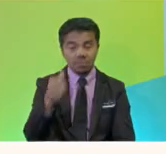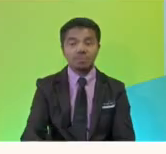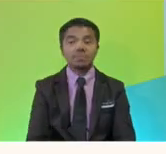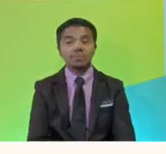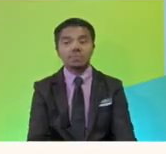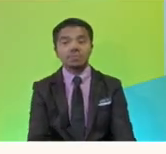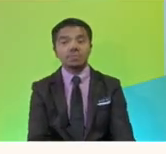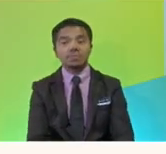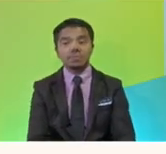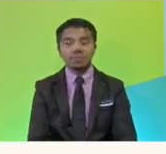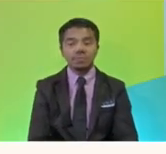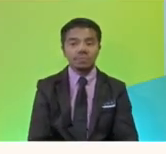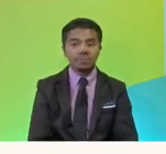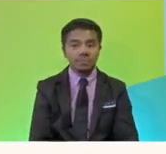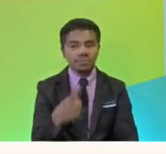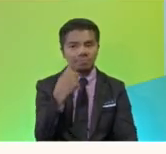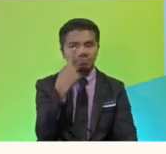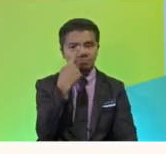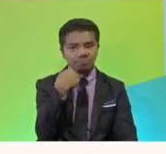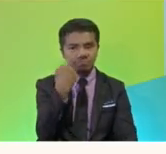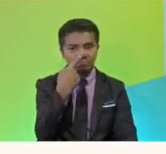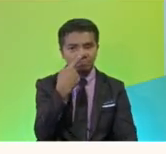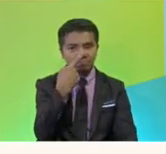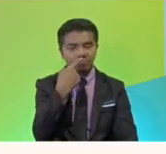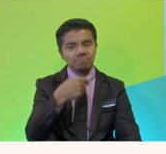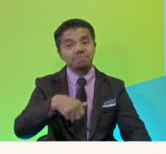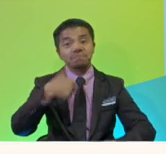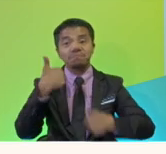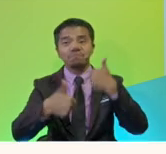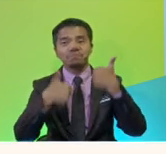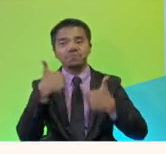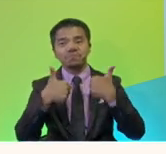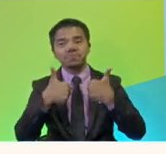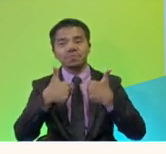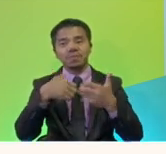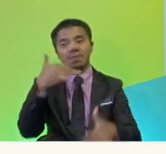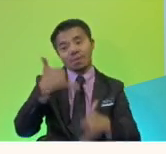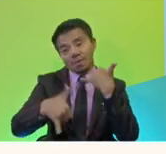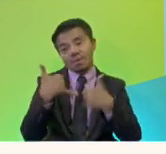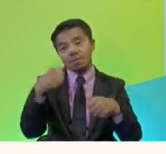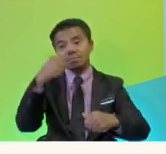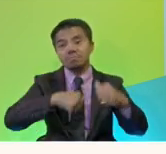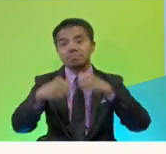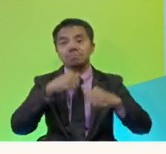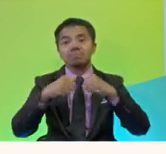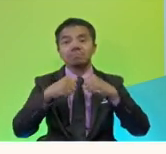only enjoys playing sports with others if they aren't too loud? Is it Laura or